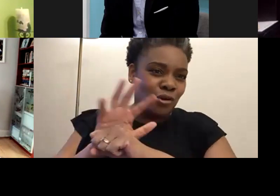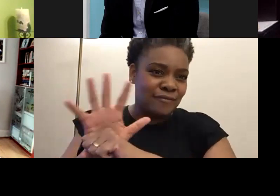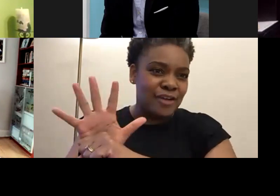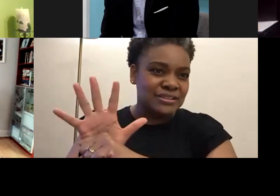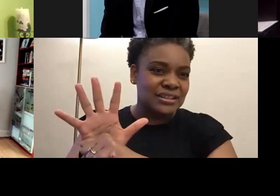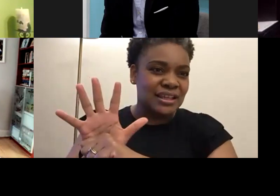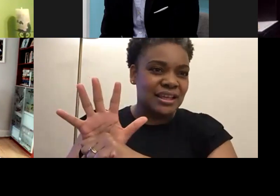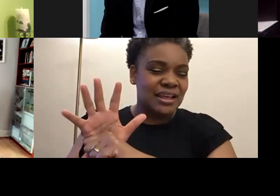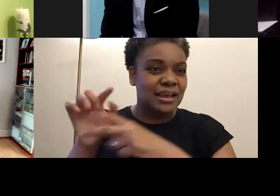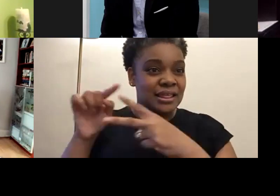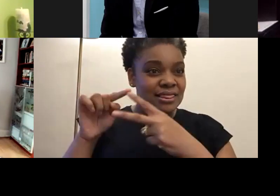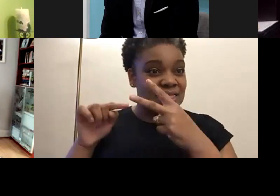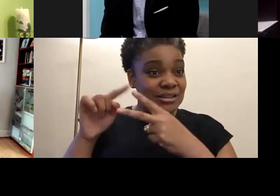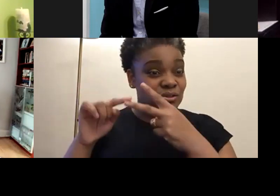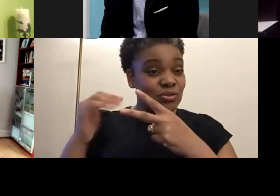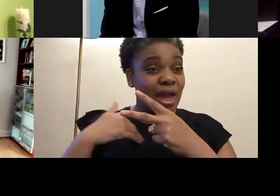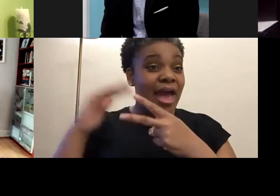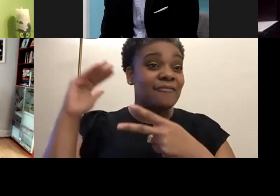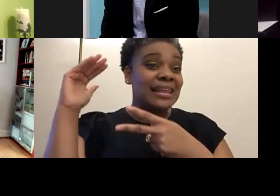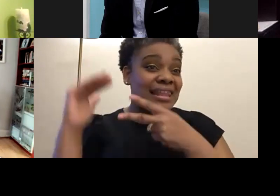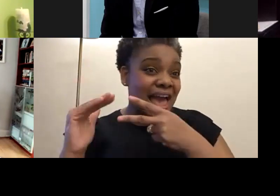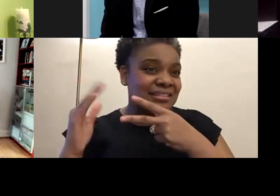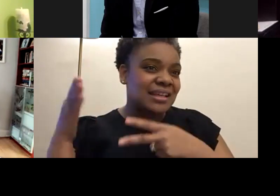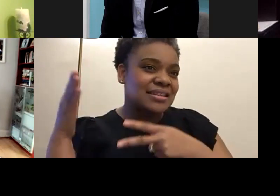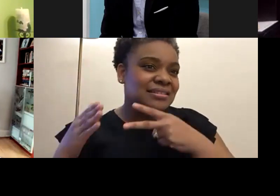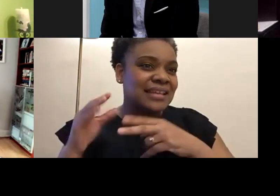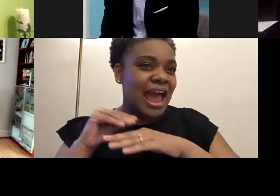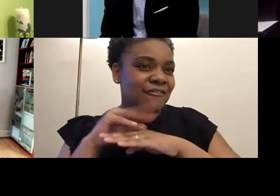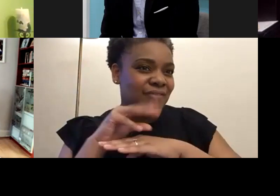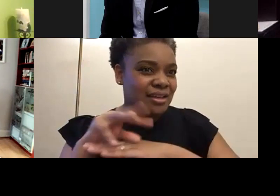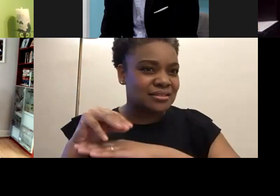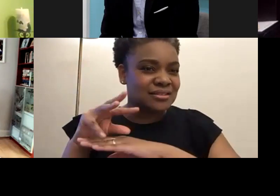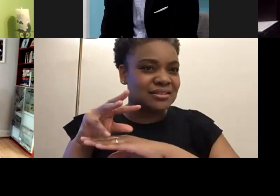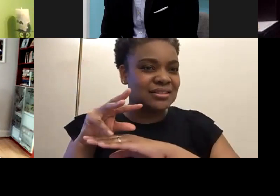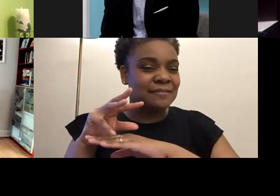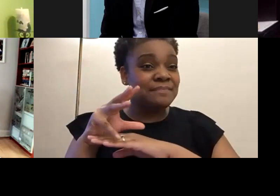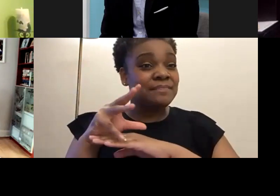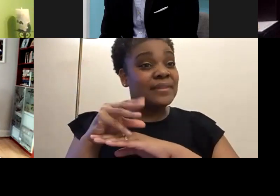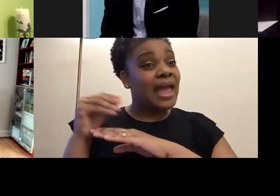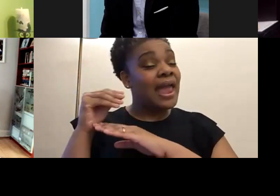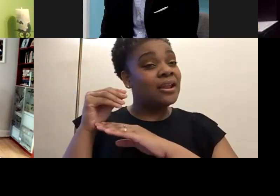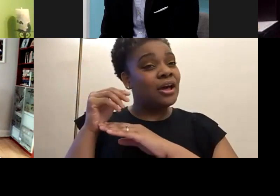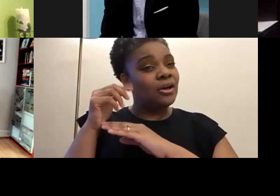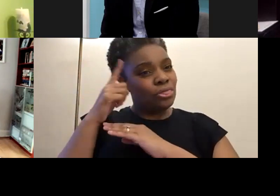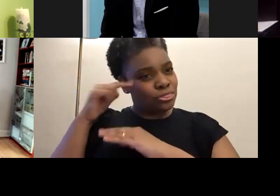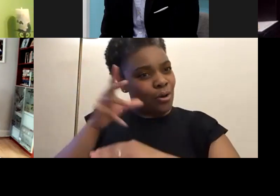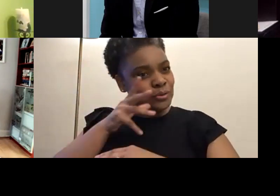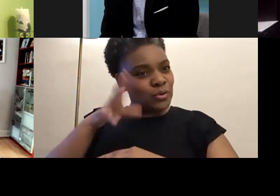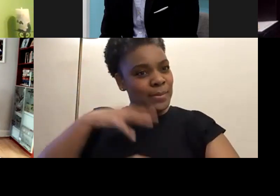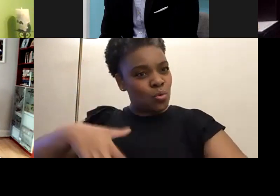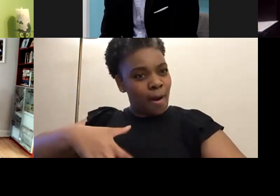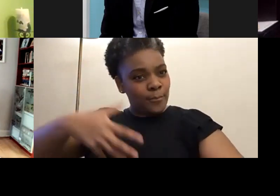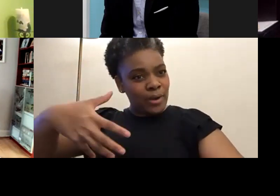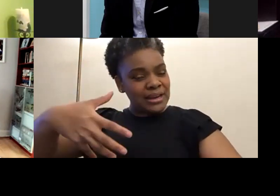lower side effect profiles from typical vaccines. We're getting new data out of our pregnancy registries about how they can be